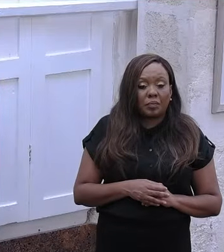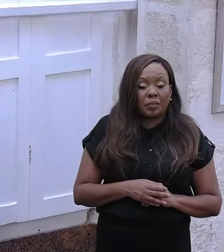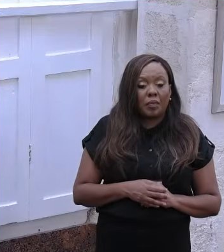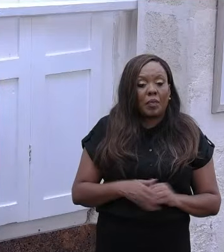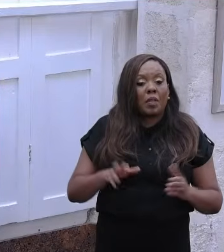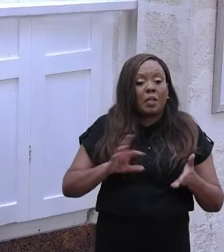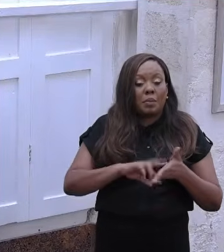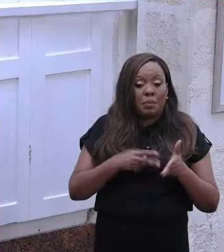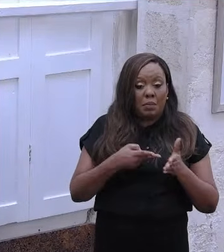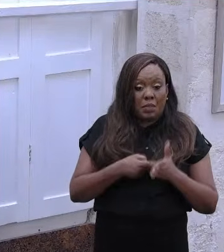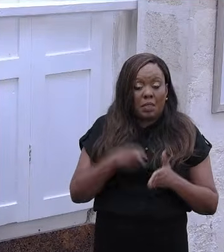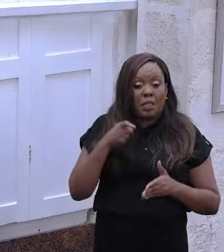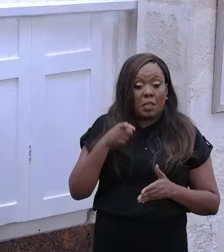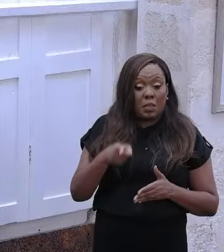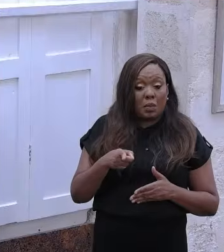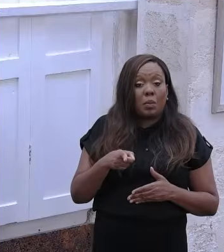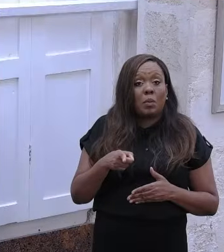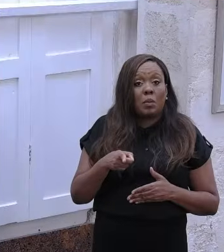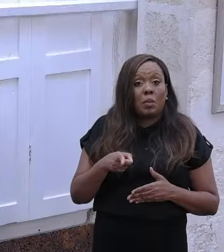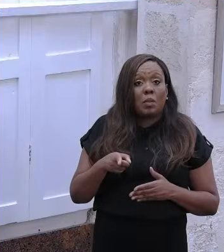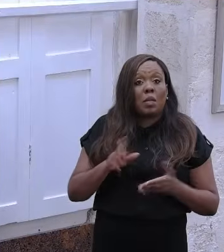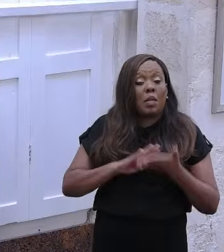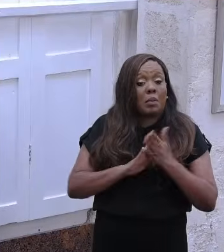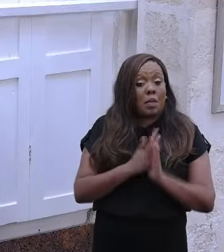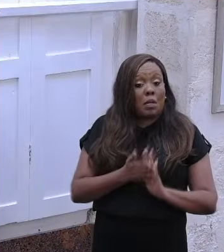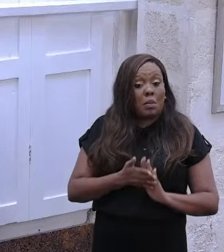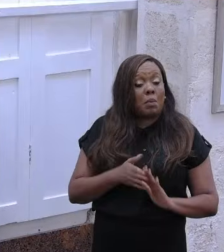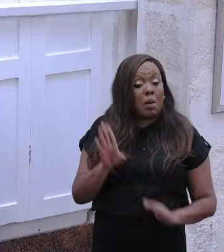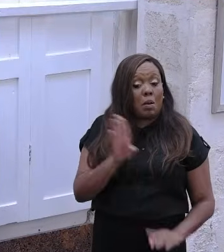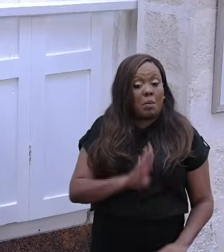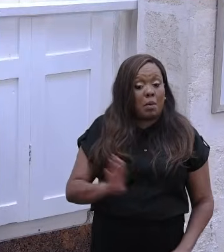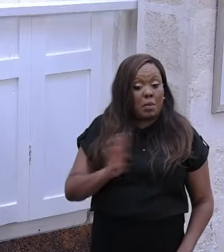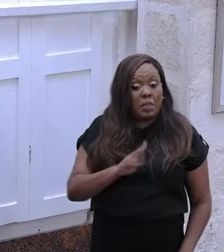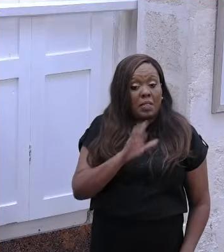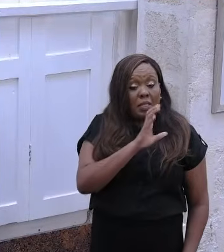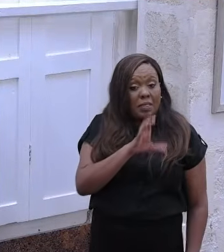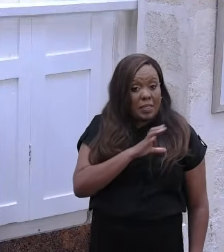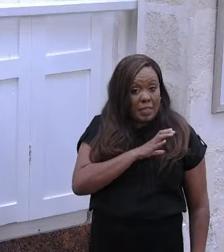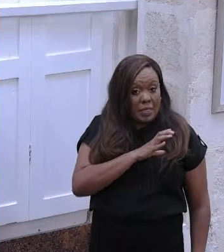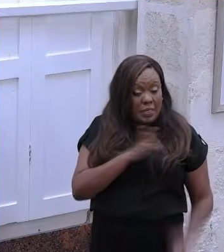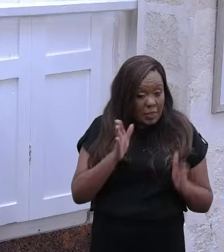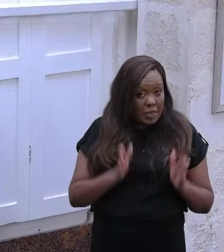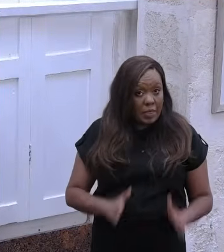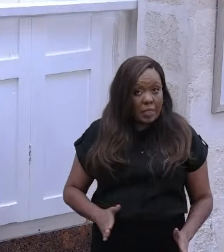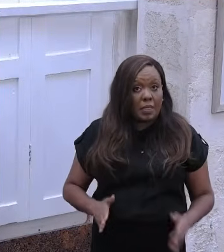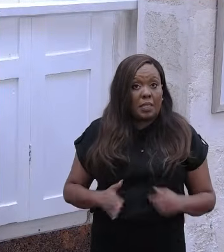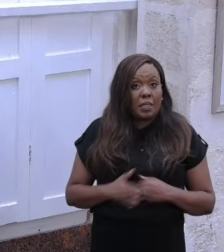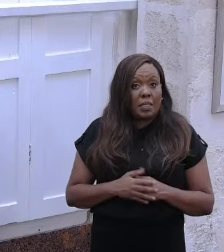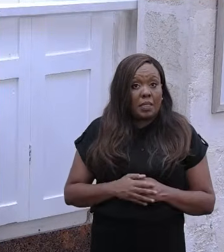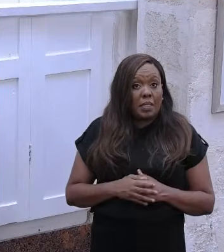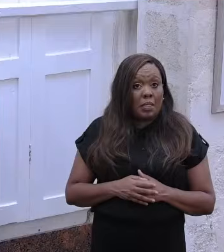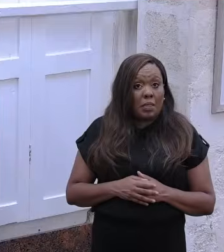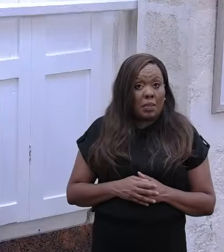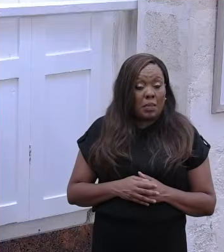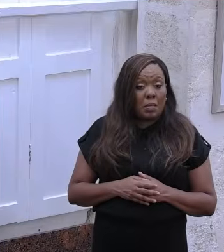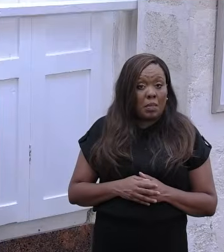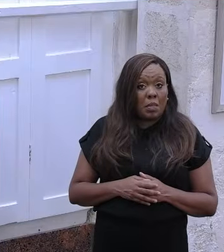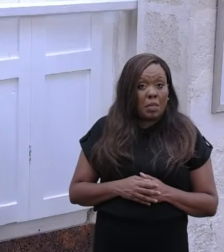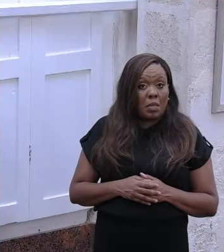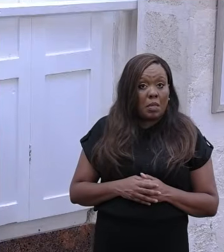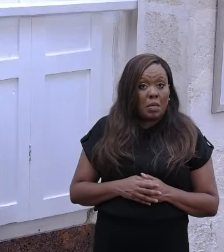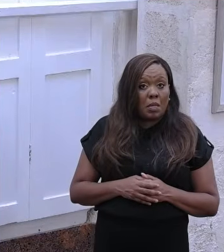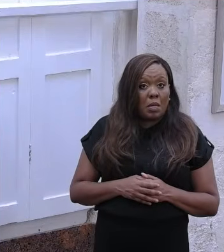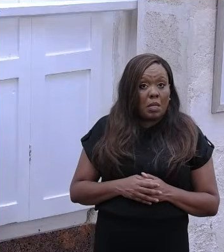as a citizen of that country if we have that kind of relation under the free movement thing, and that you automatically get Barbadian citizenship. I don't know that that